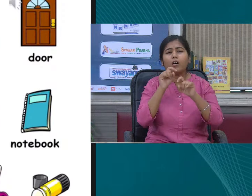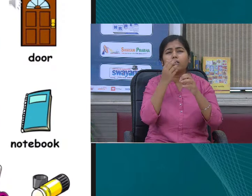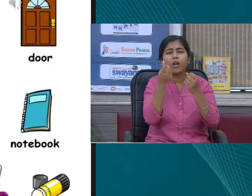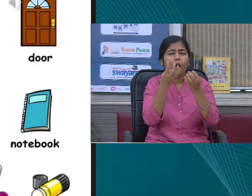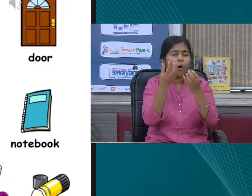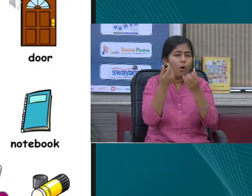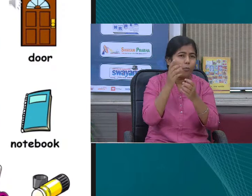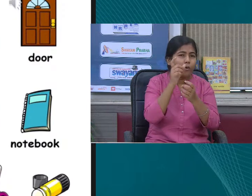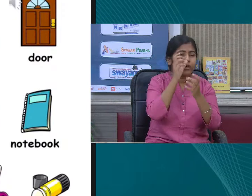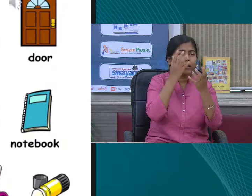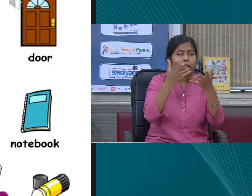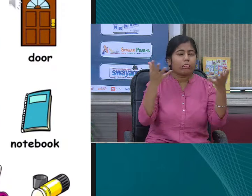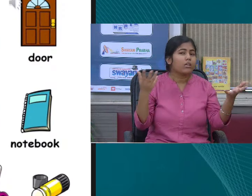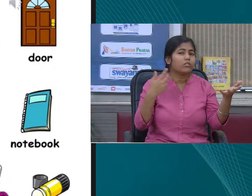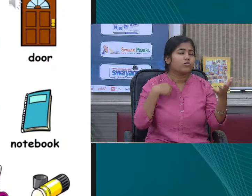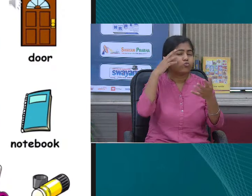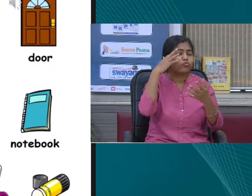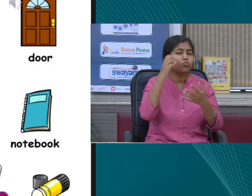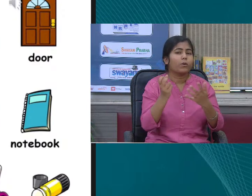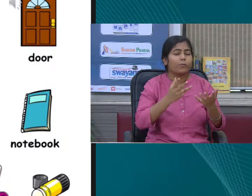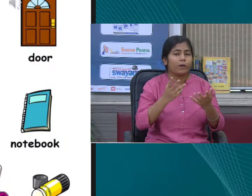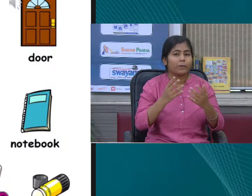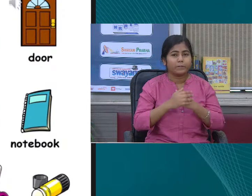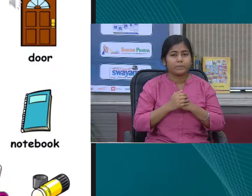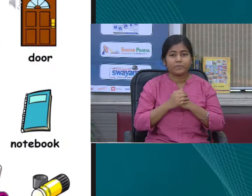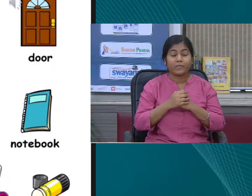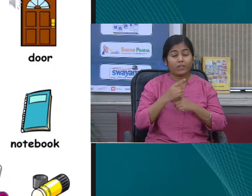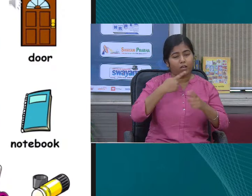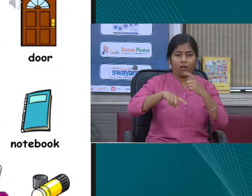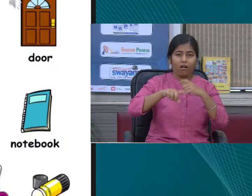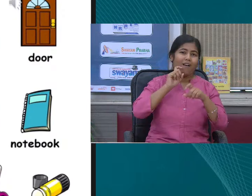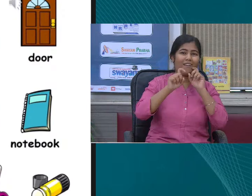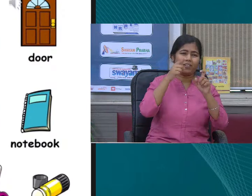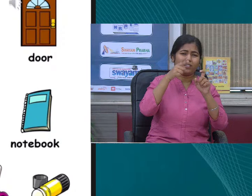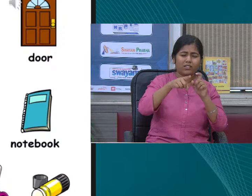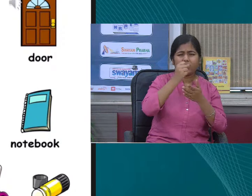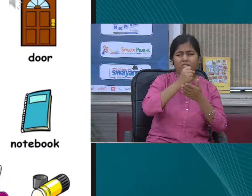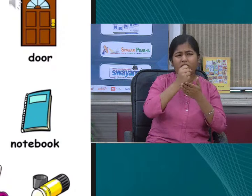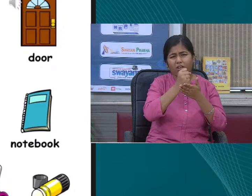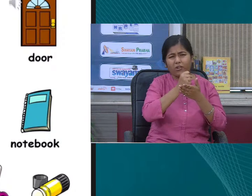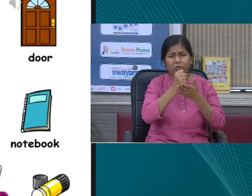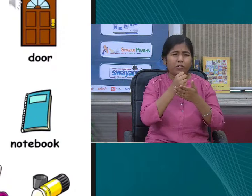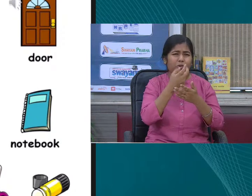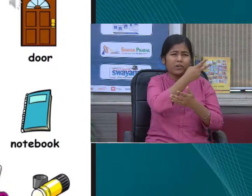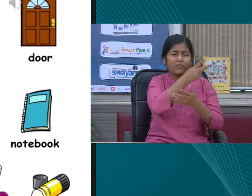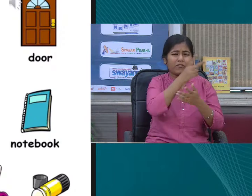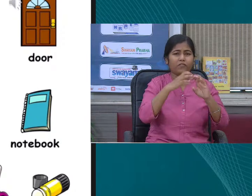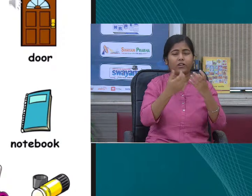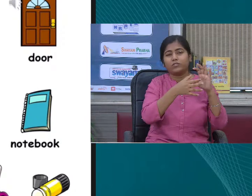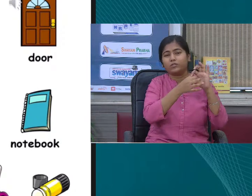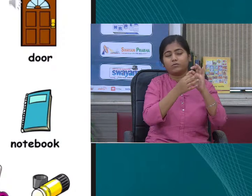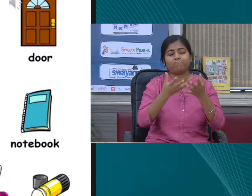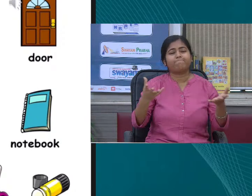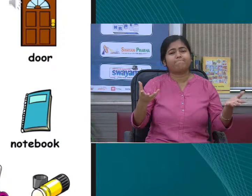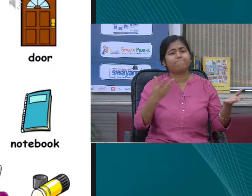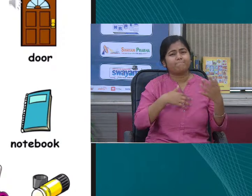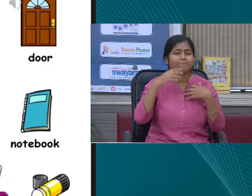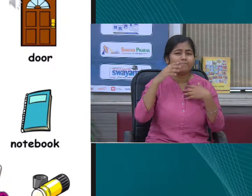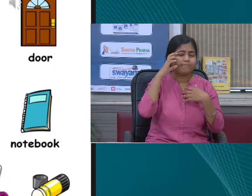my students are seeing this slide and they are trying to memorize different classroom objects. Right, my